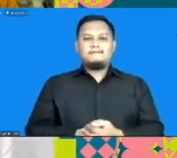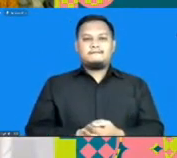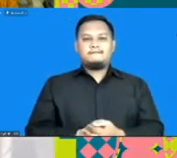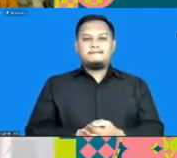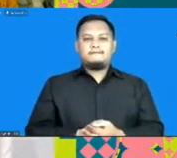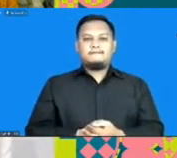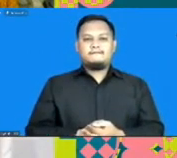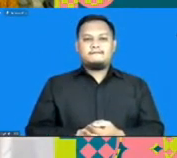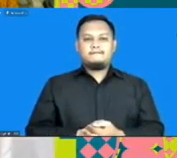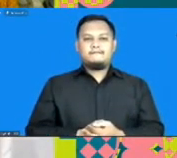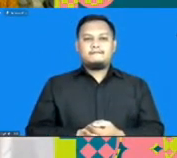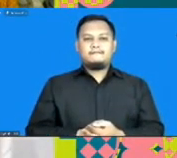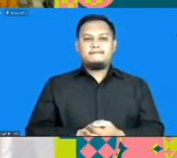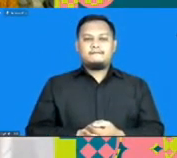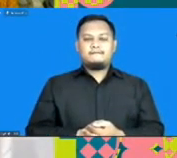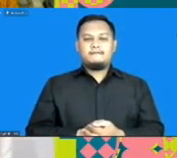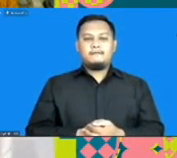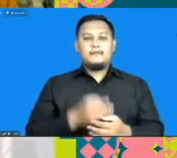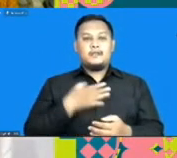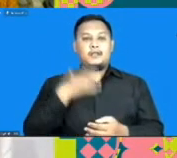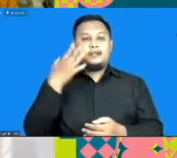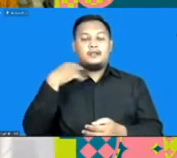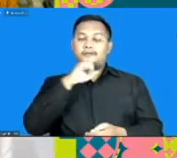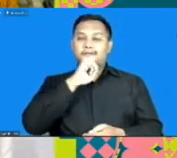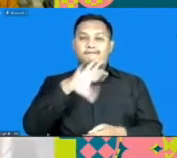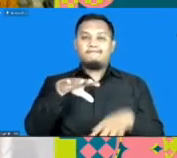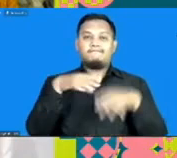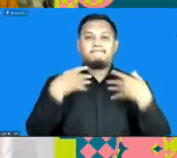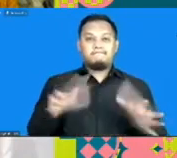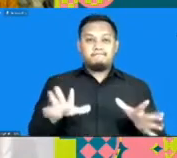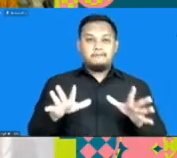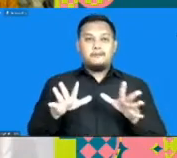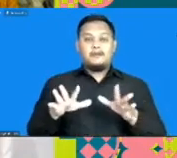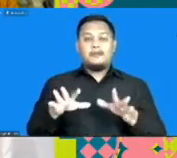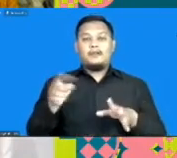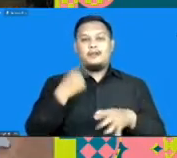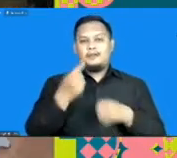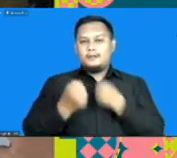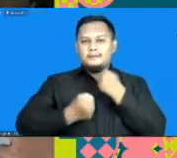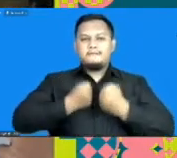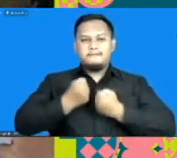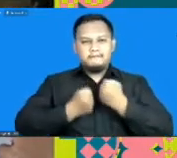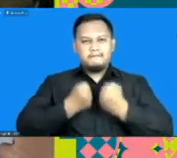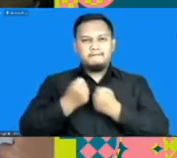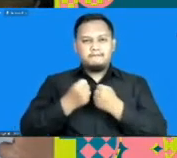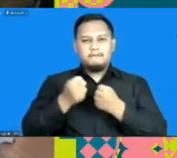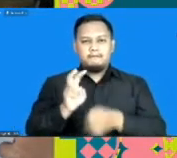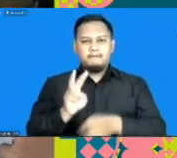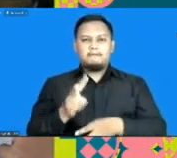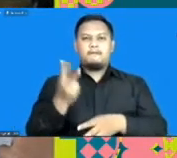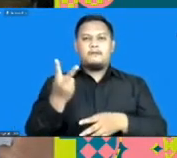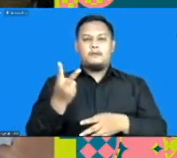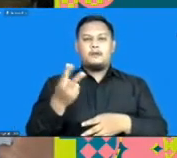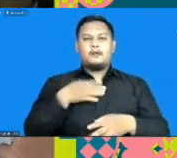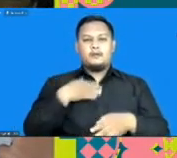as I mentioned earlier, because when you try to transform, so when I was a CEO as well, when we try to transform the